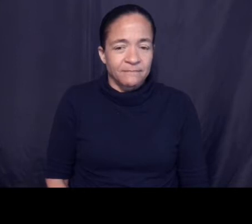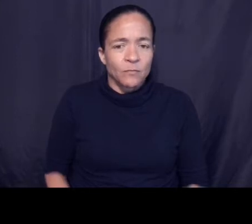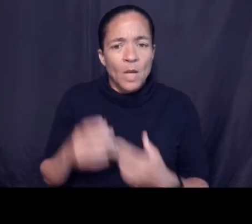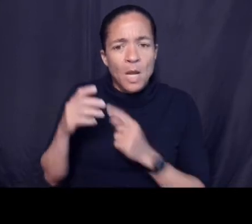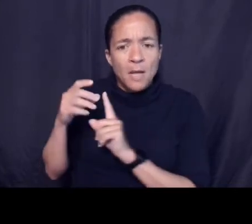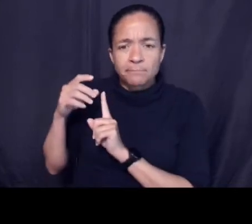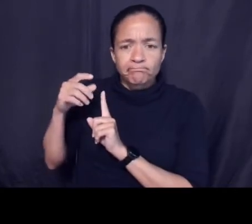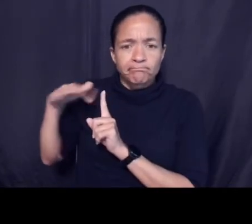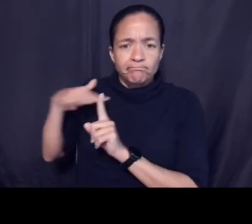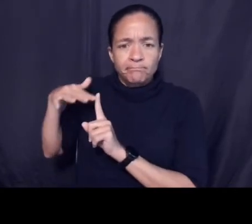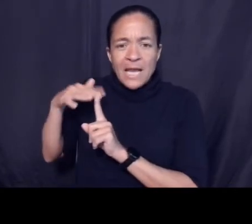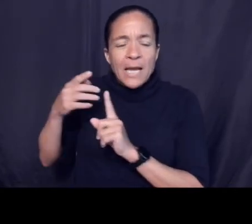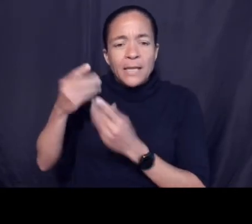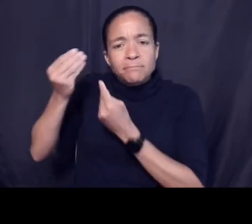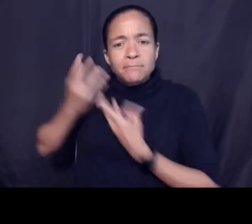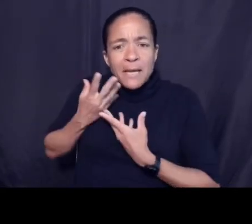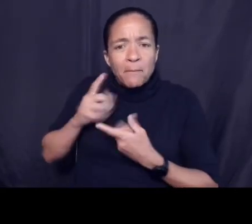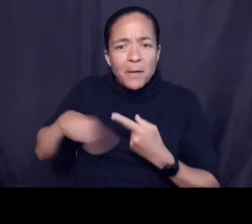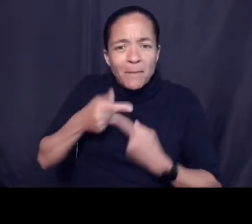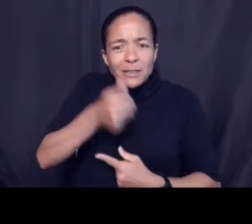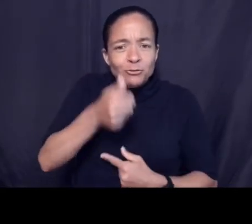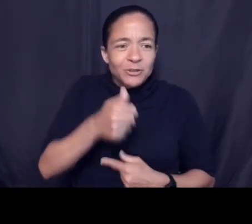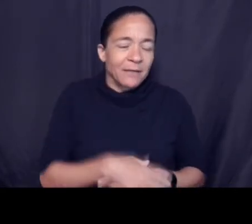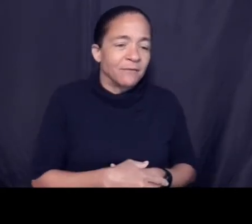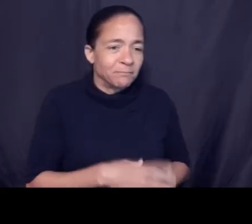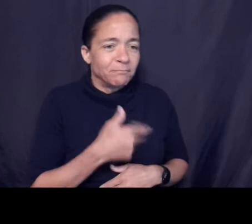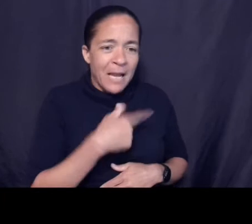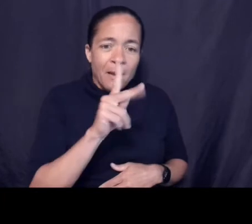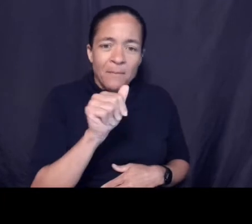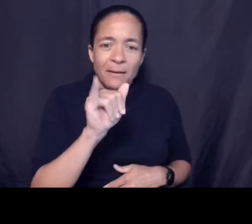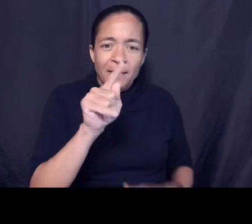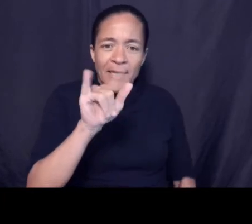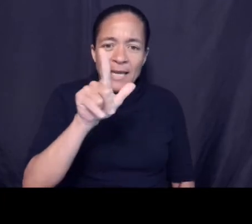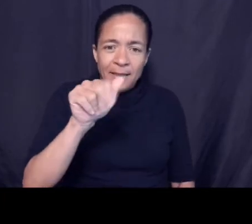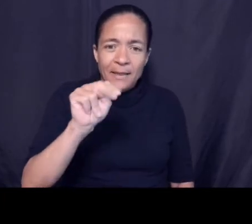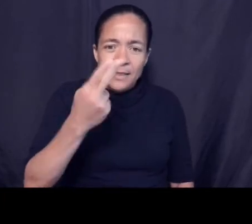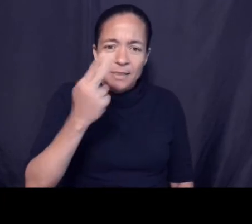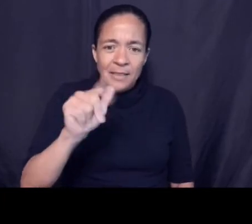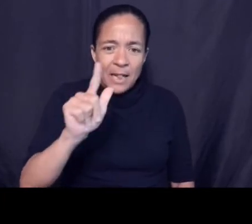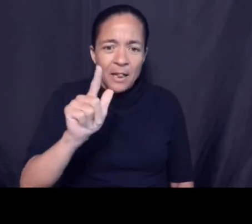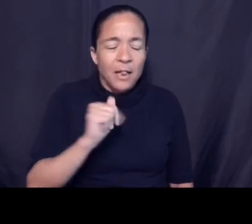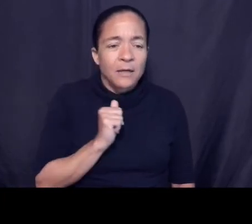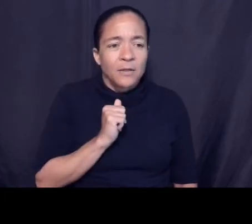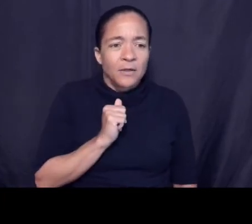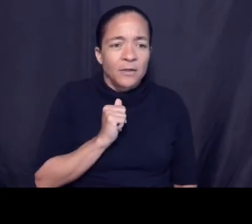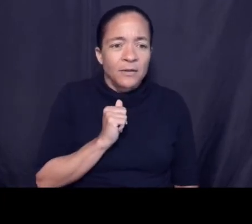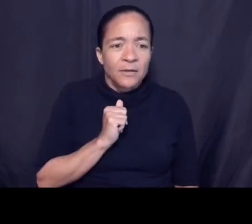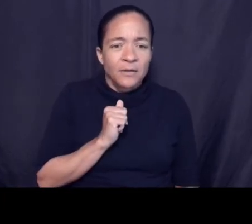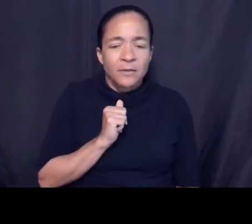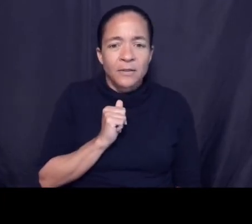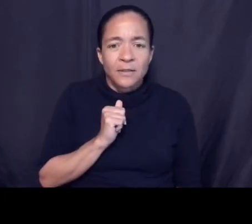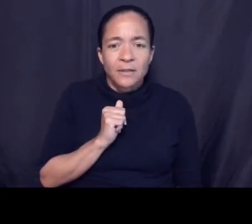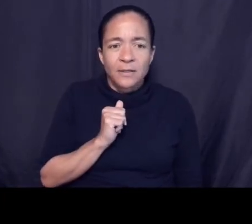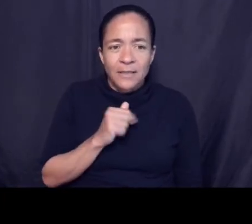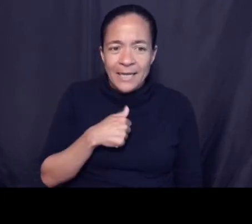Tell me about yourself. Tell me about you. I'm Caitlin Gill, and I